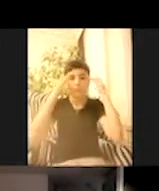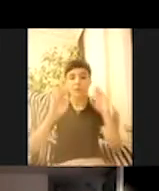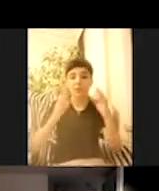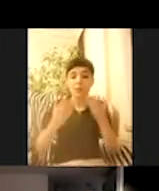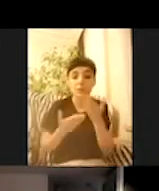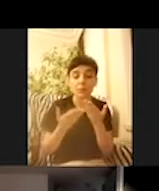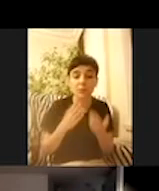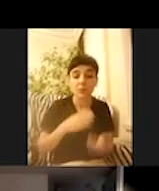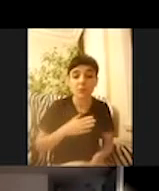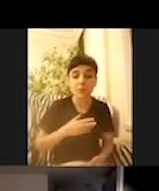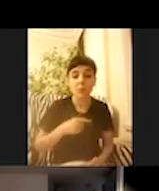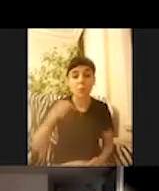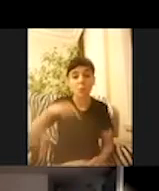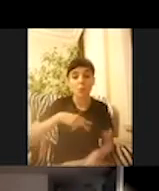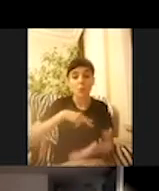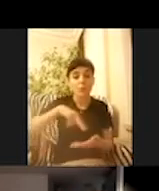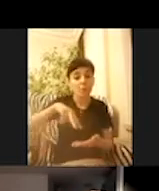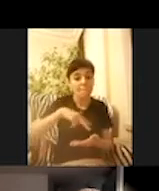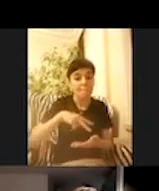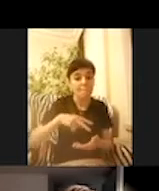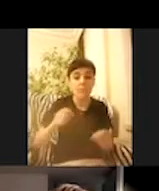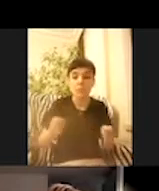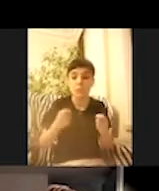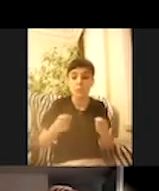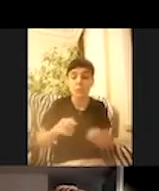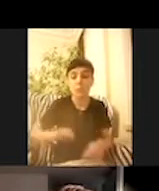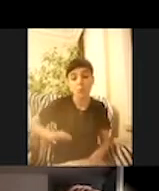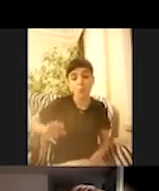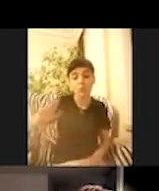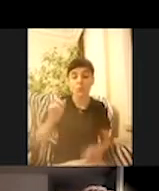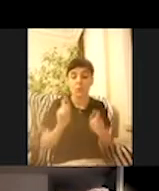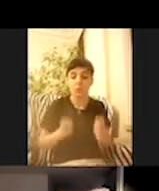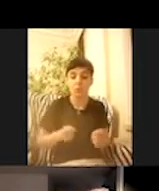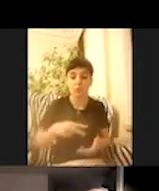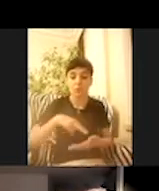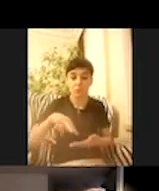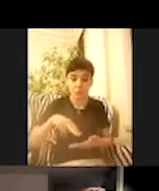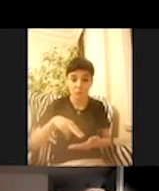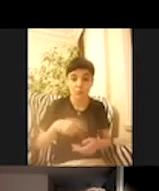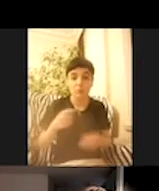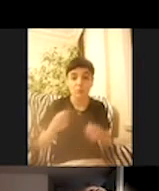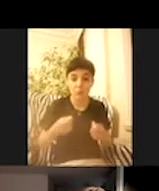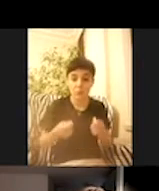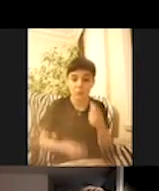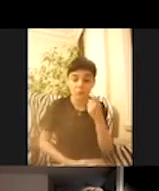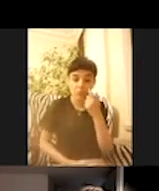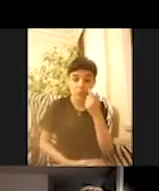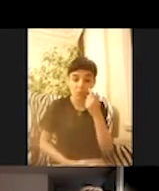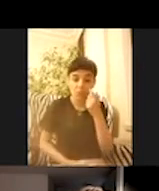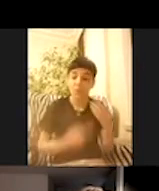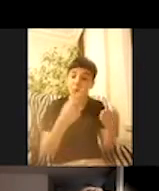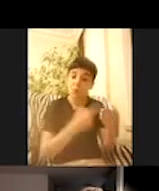Rotterdam. And what you can see is that I am perform my poetry and performance also in like